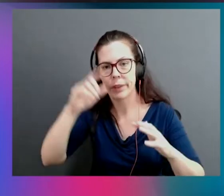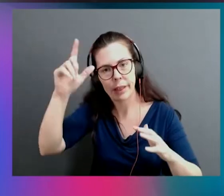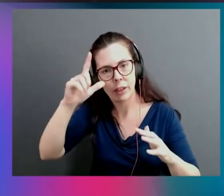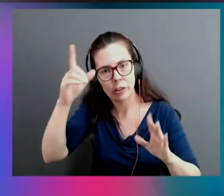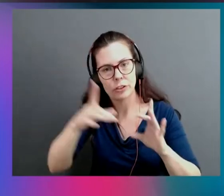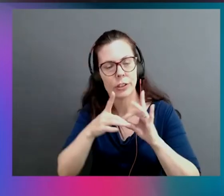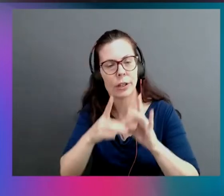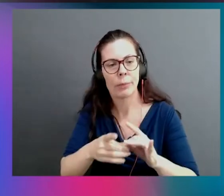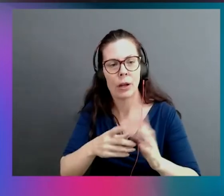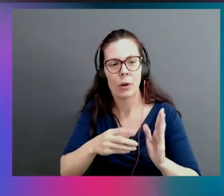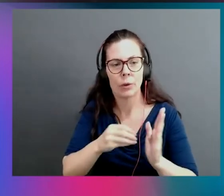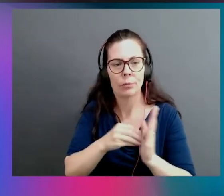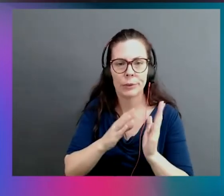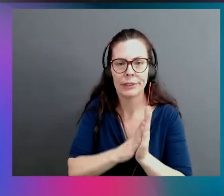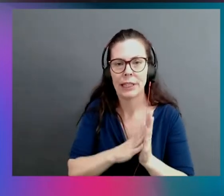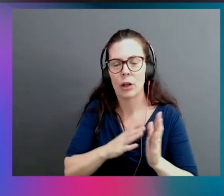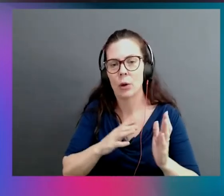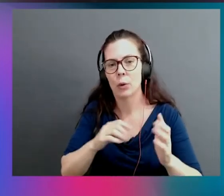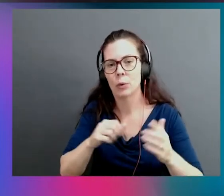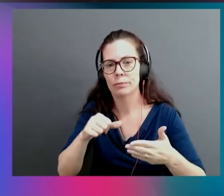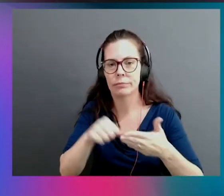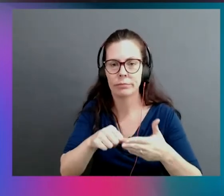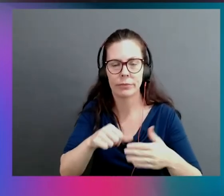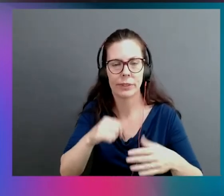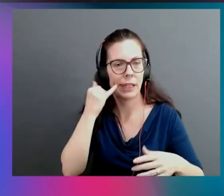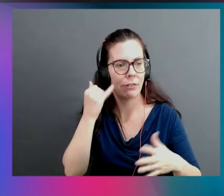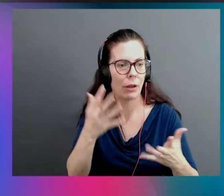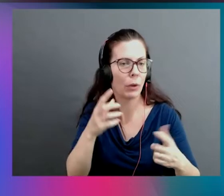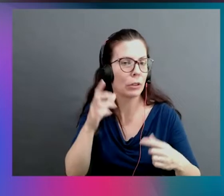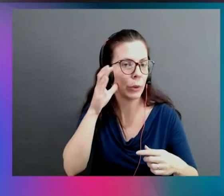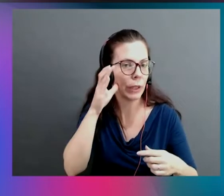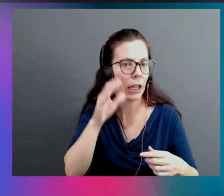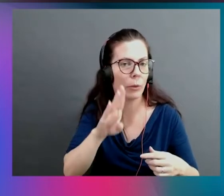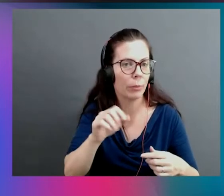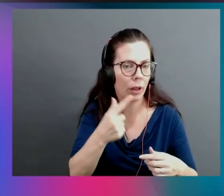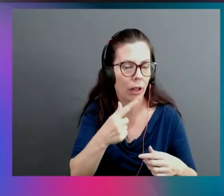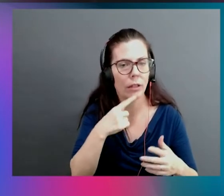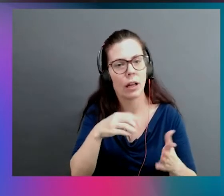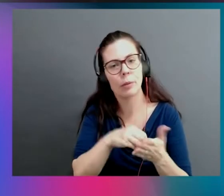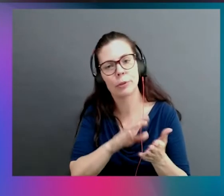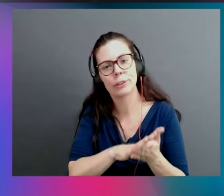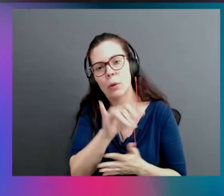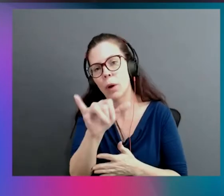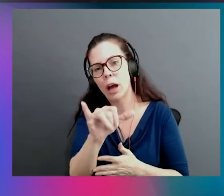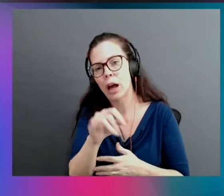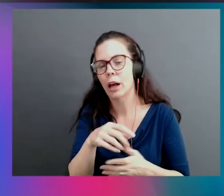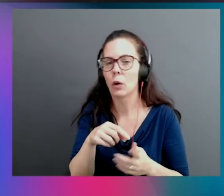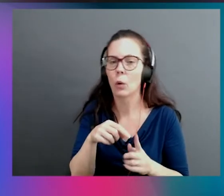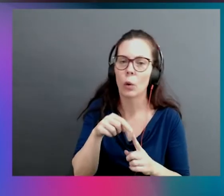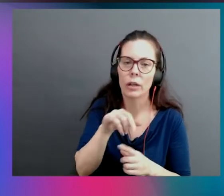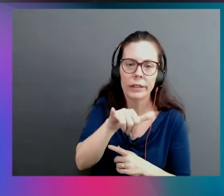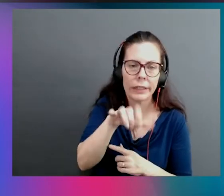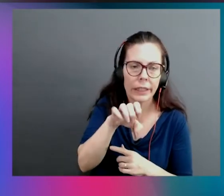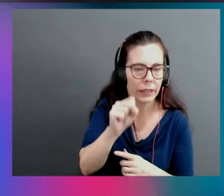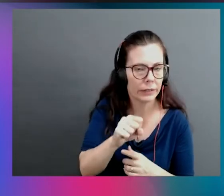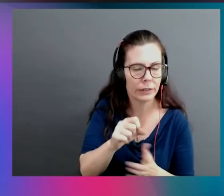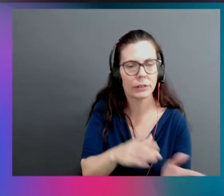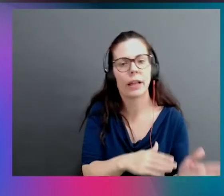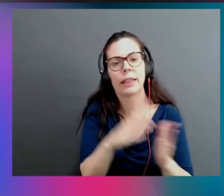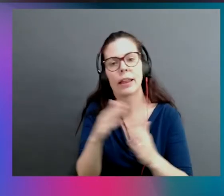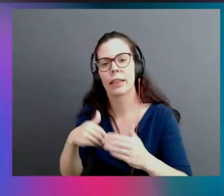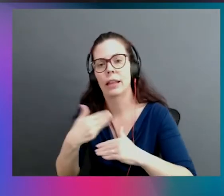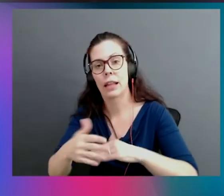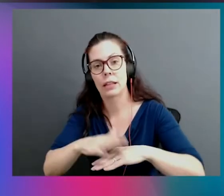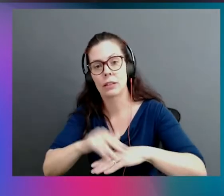entering in a character. If I want to hear the blog, I put yes or Y. And then we move on to the next call from the Poly